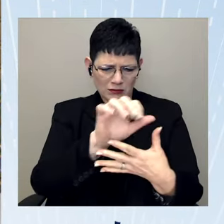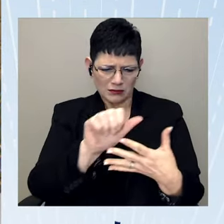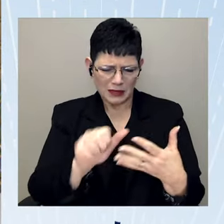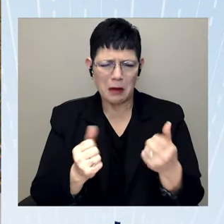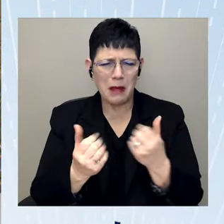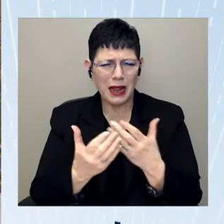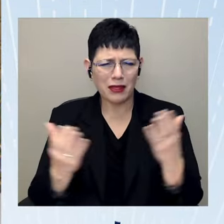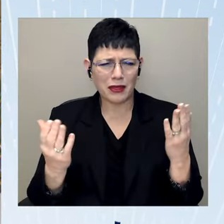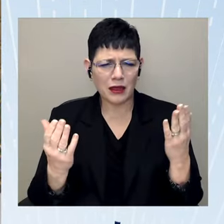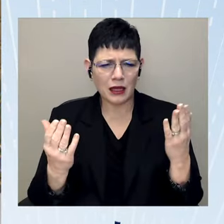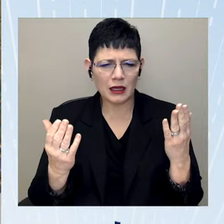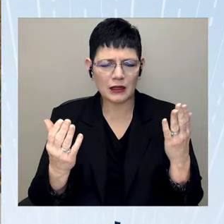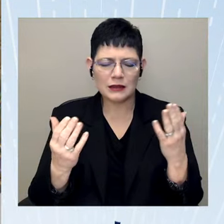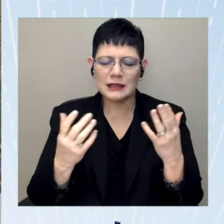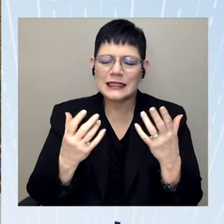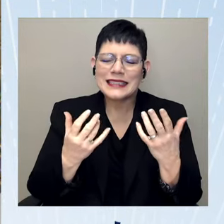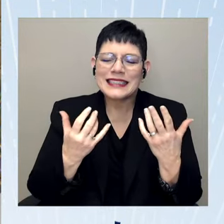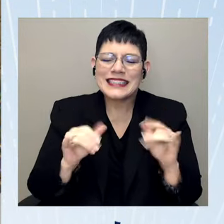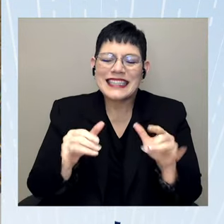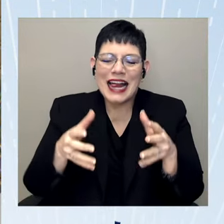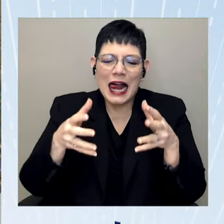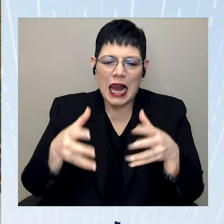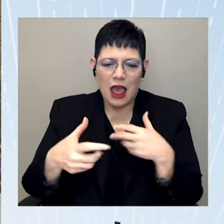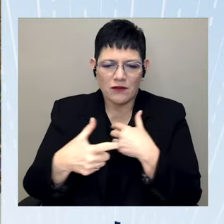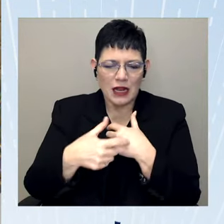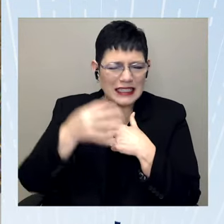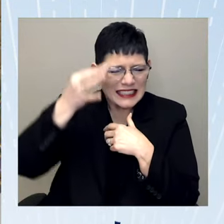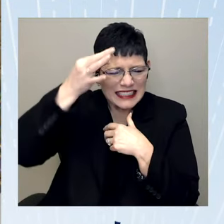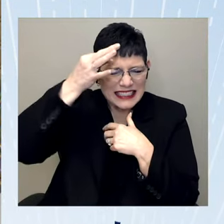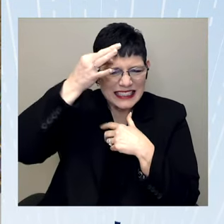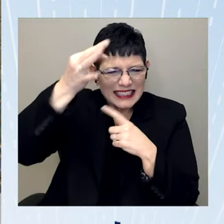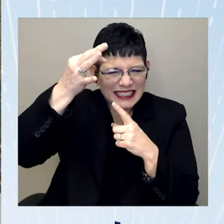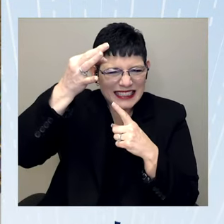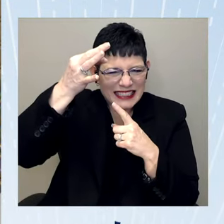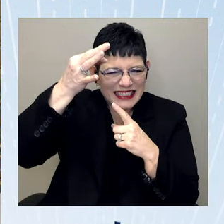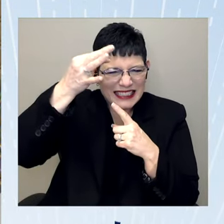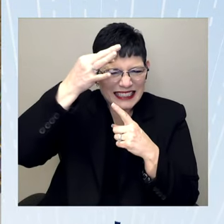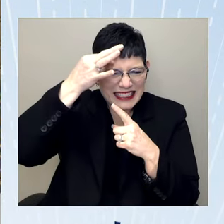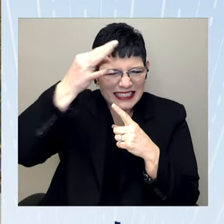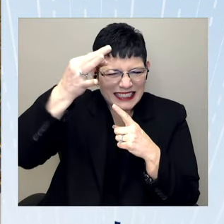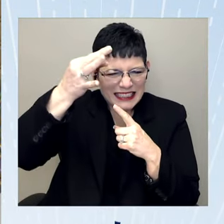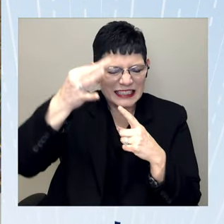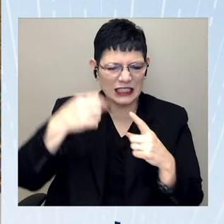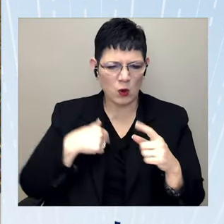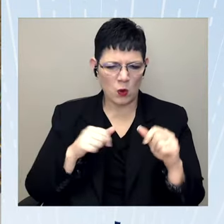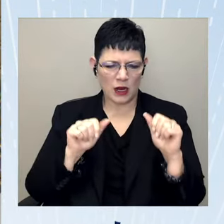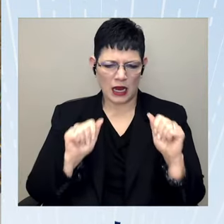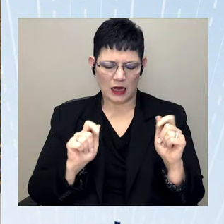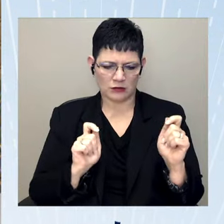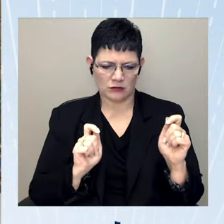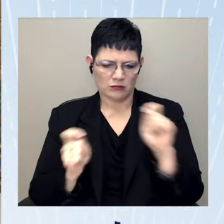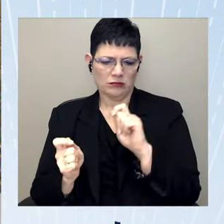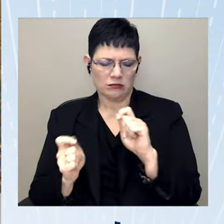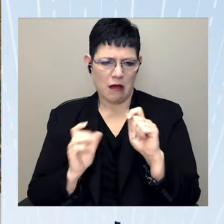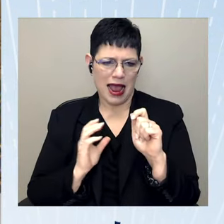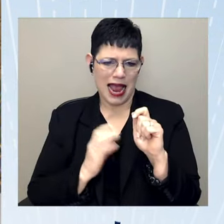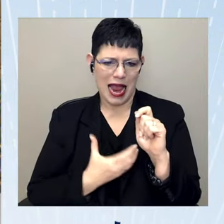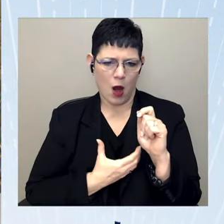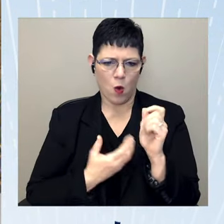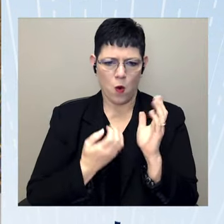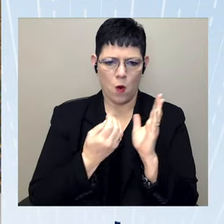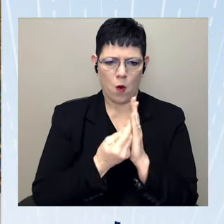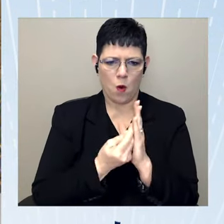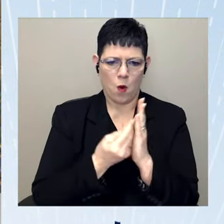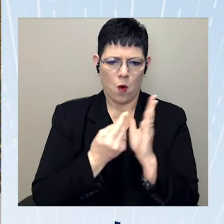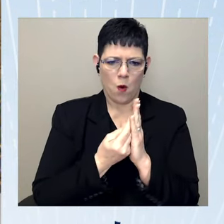so close to transforming our economy and